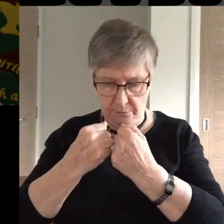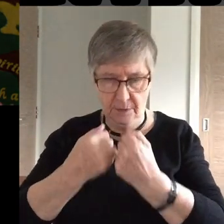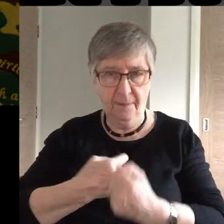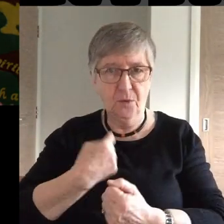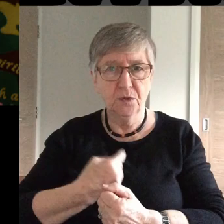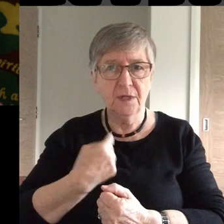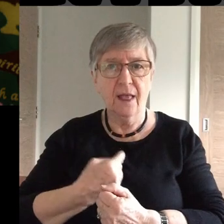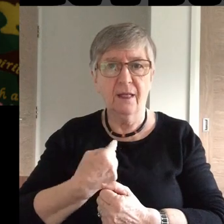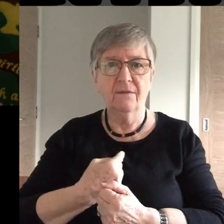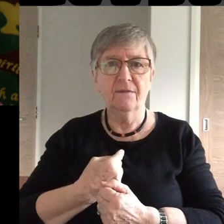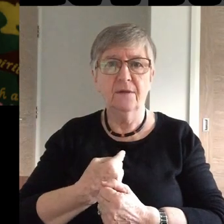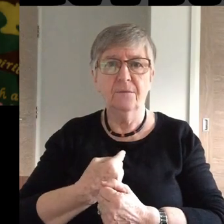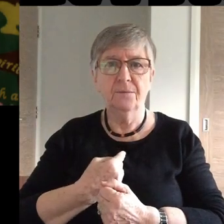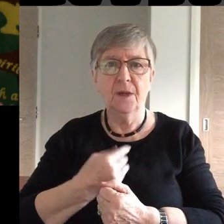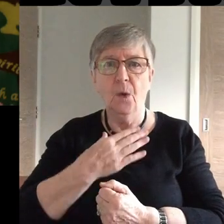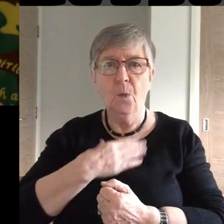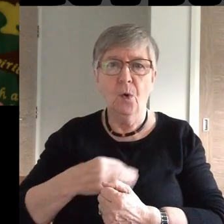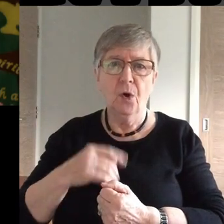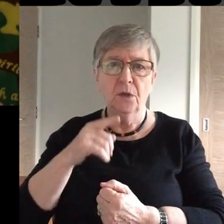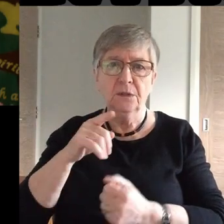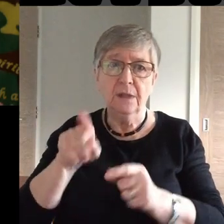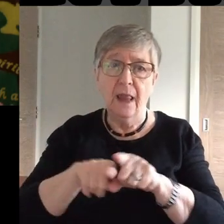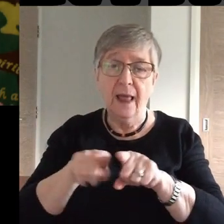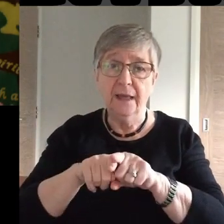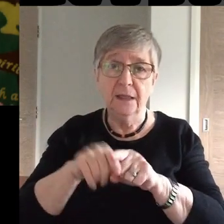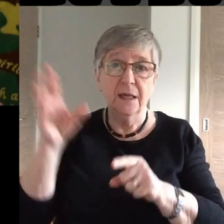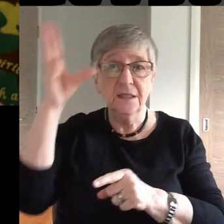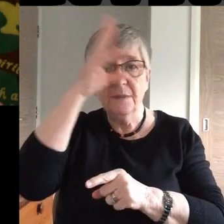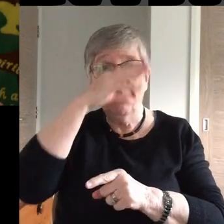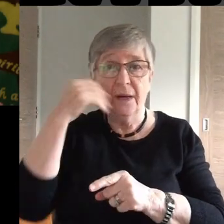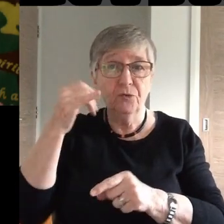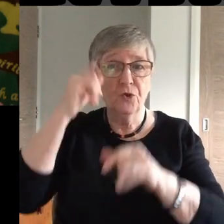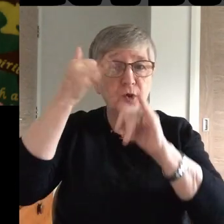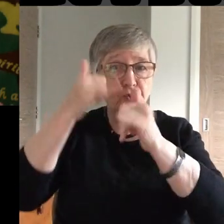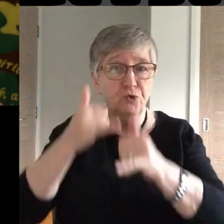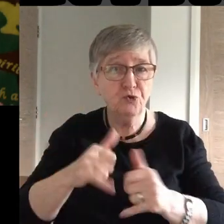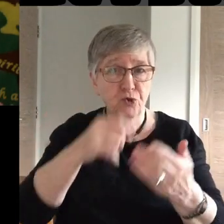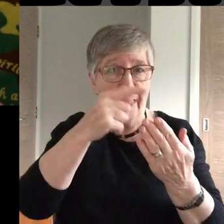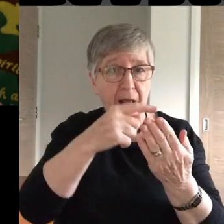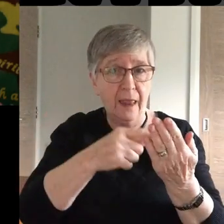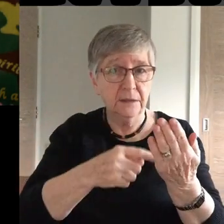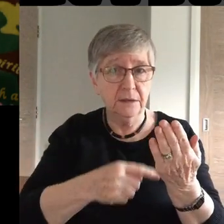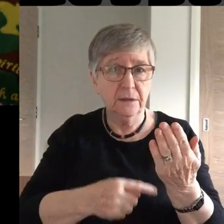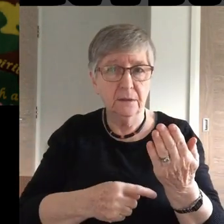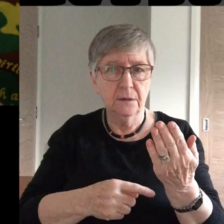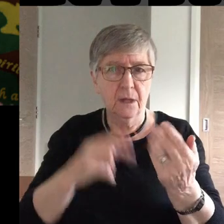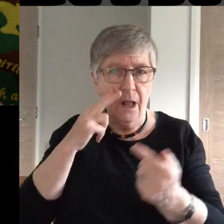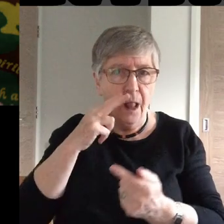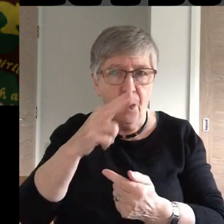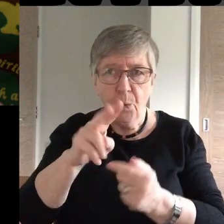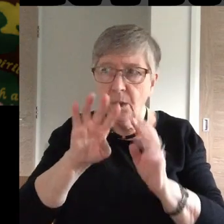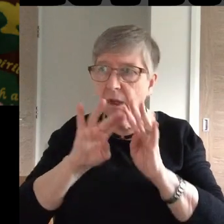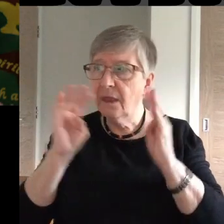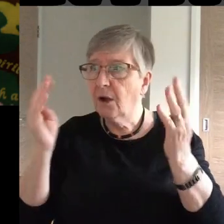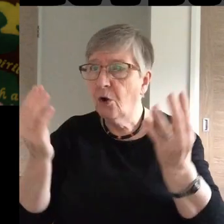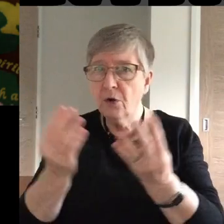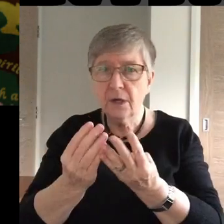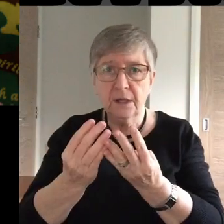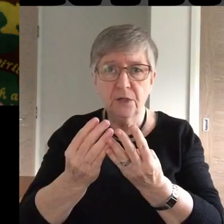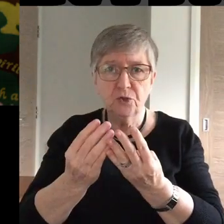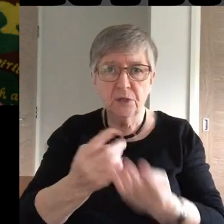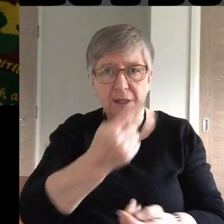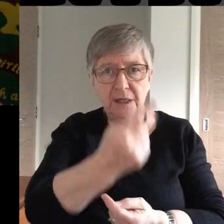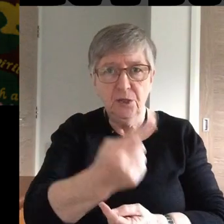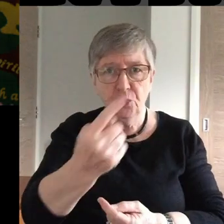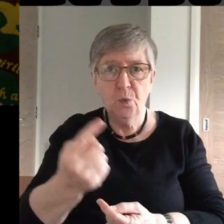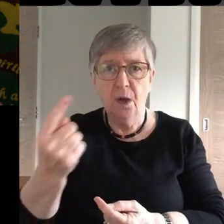moment. I want you to do a spiritual checklist. Look at your congregation, he says. Look at each and